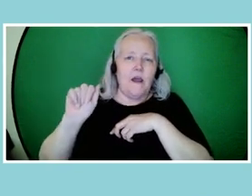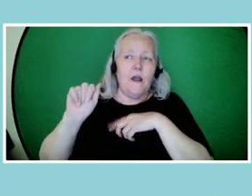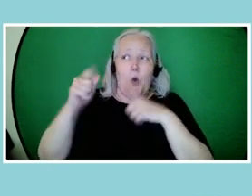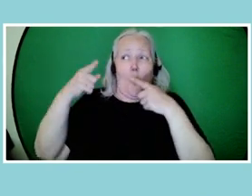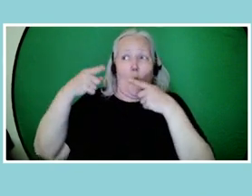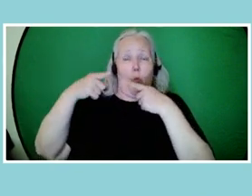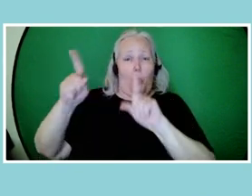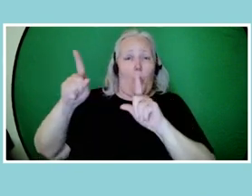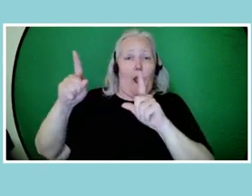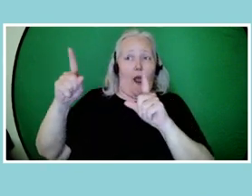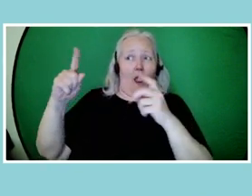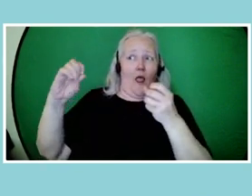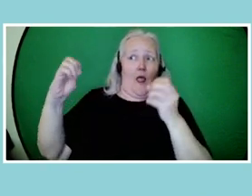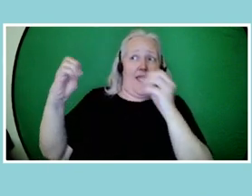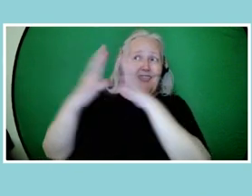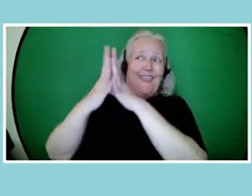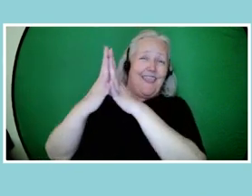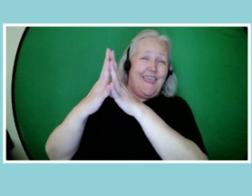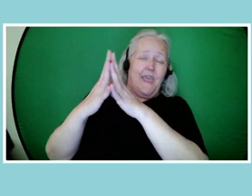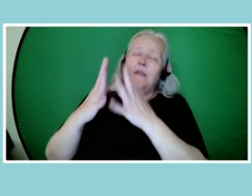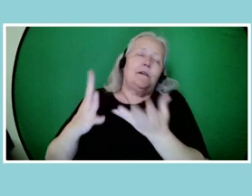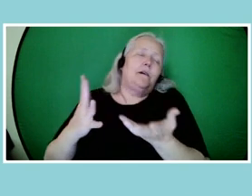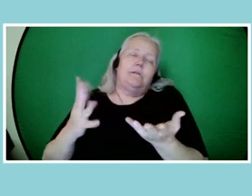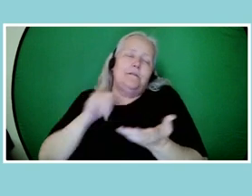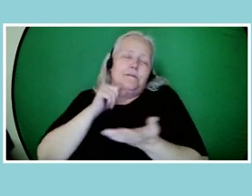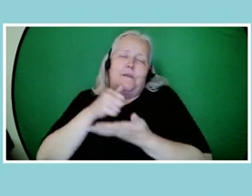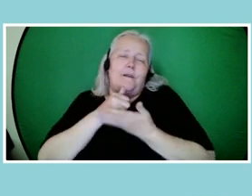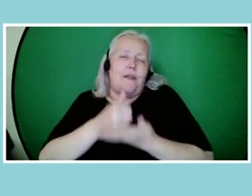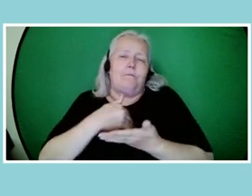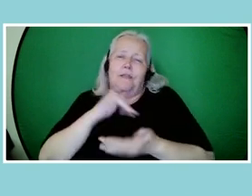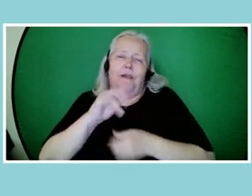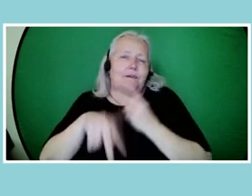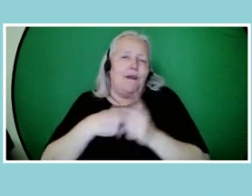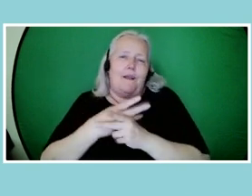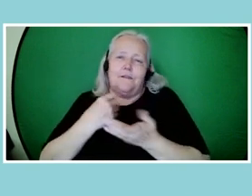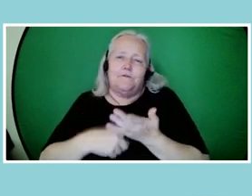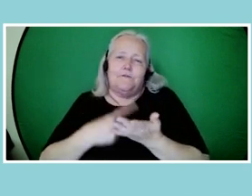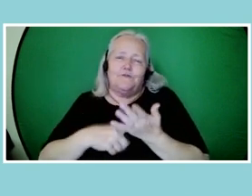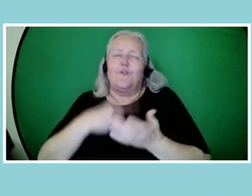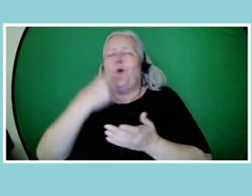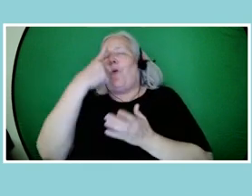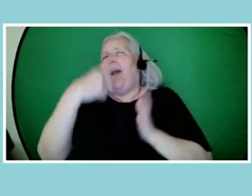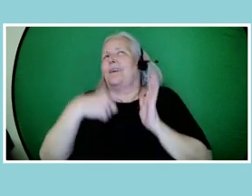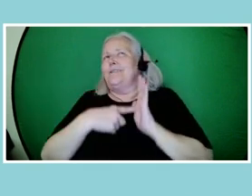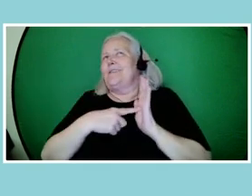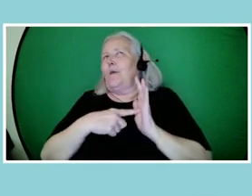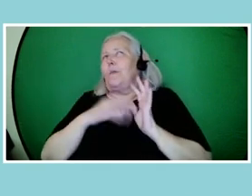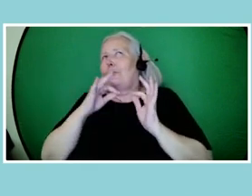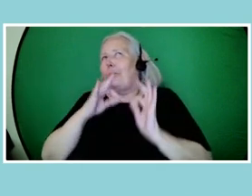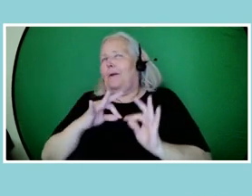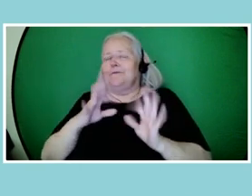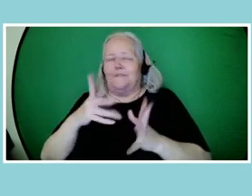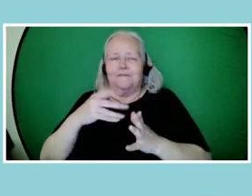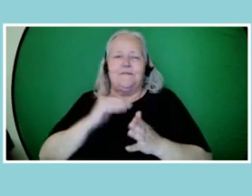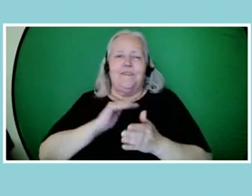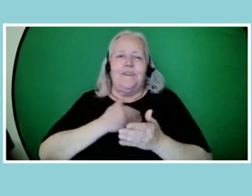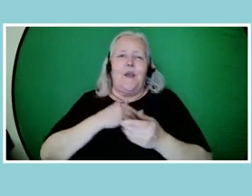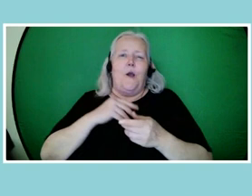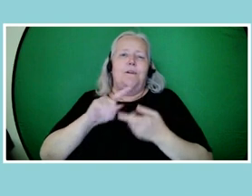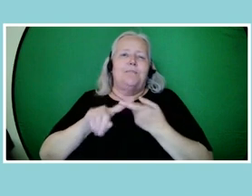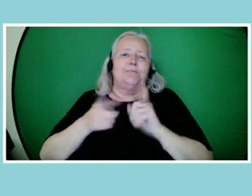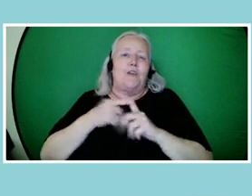doesn't get you very far, right? The example that I love to tell people about is about our friend Ramon,